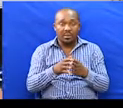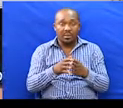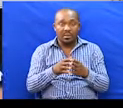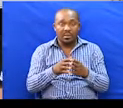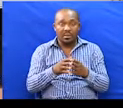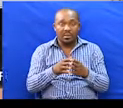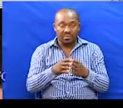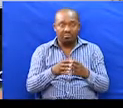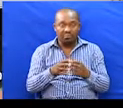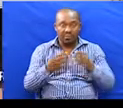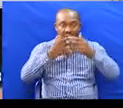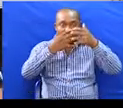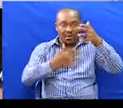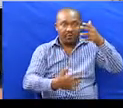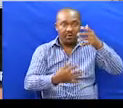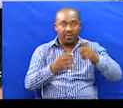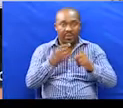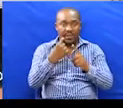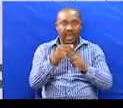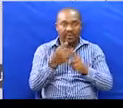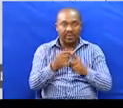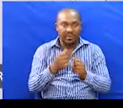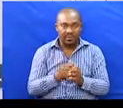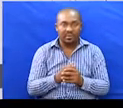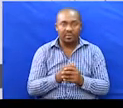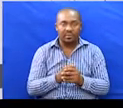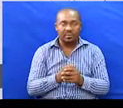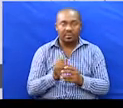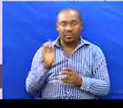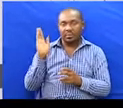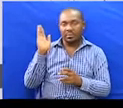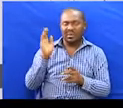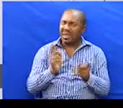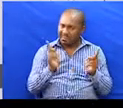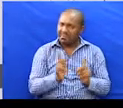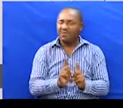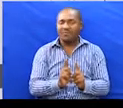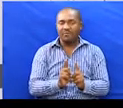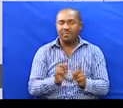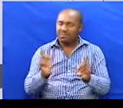In brief, just in brief, my dear student, explain the following terms. In brief,